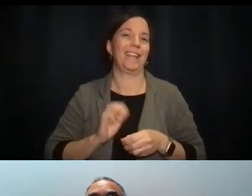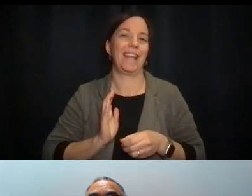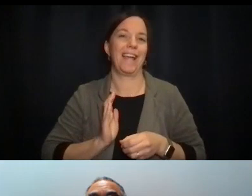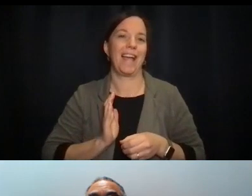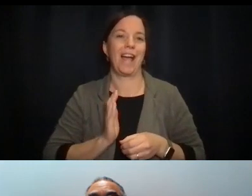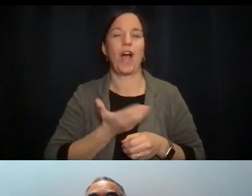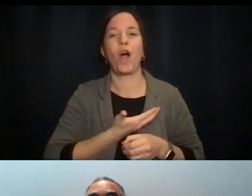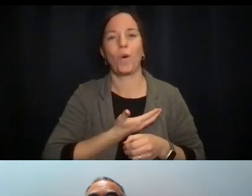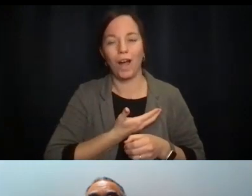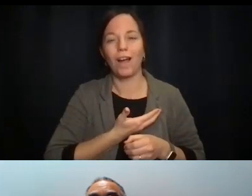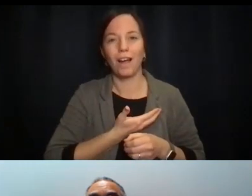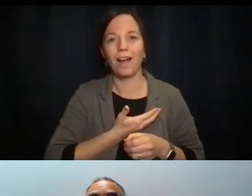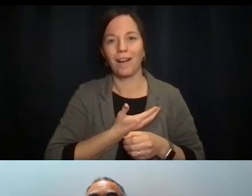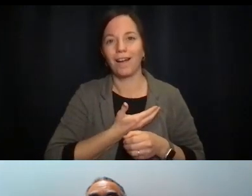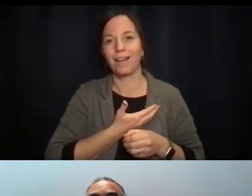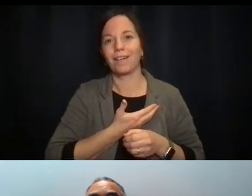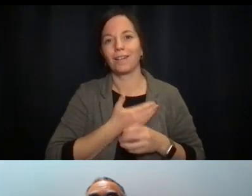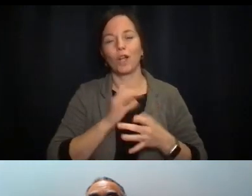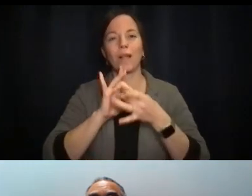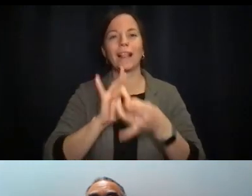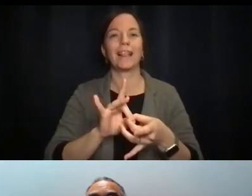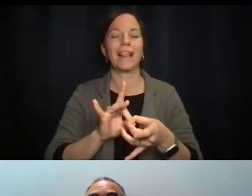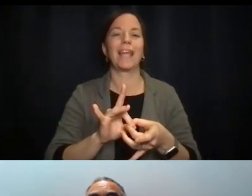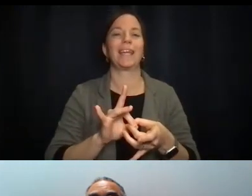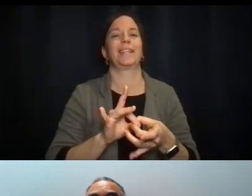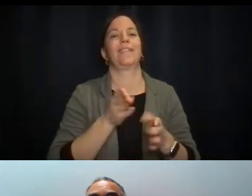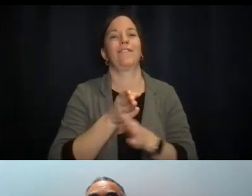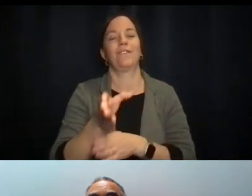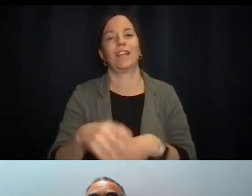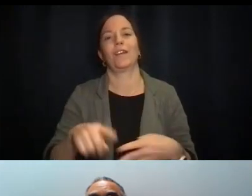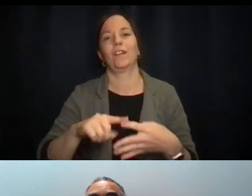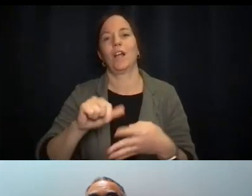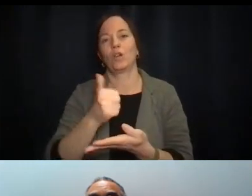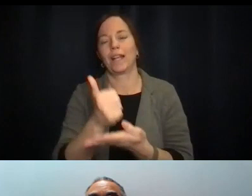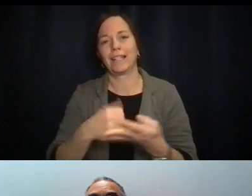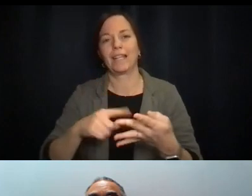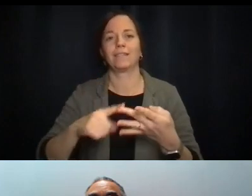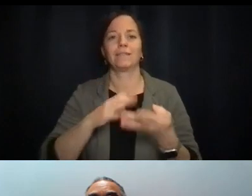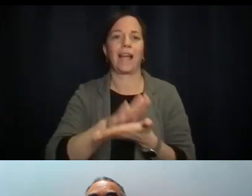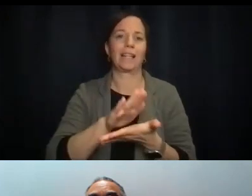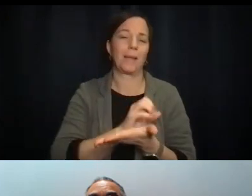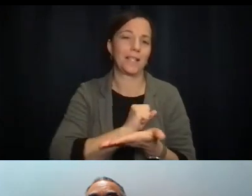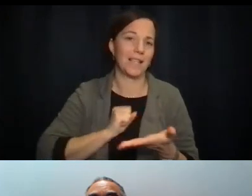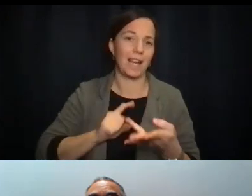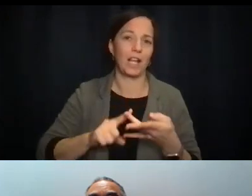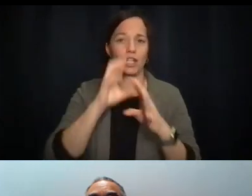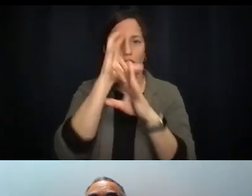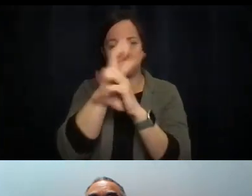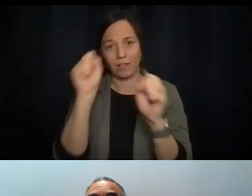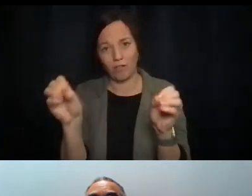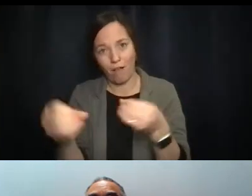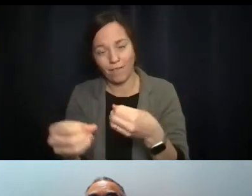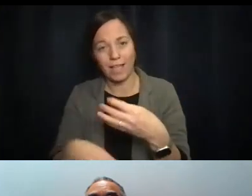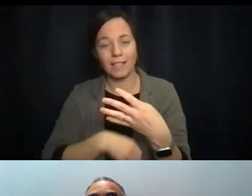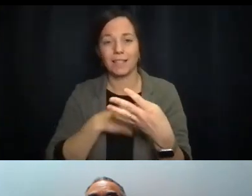in our respective fields. We had accreditation, institutional effectiveness, Academic Senate, Chancellor's Office. I don't know